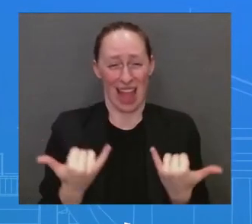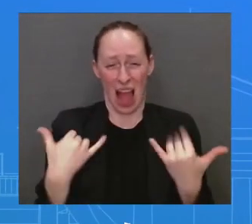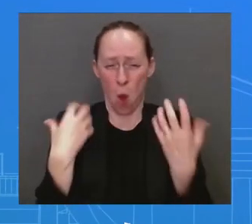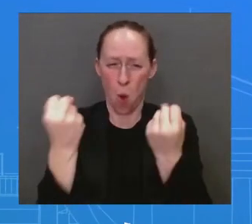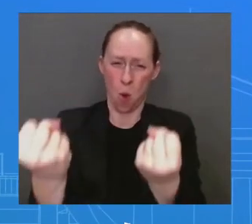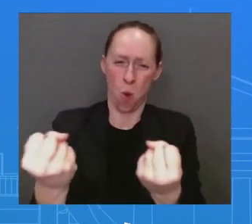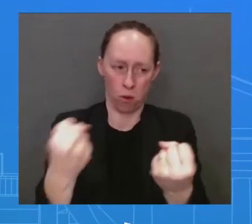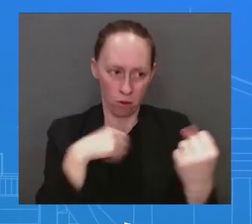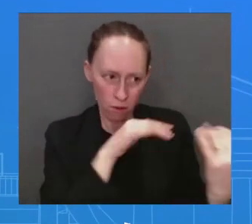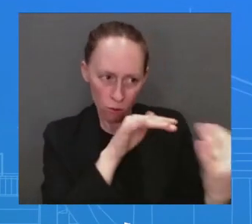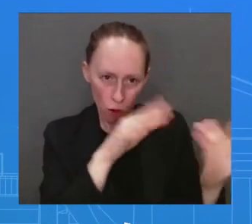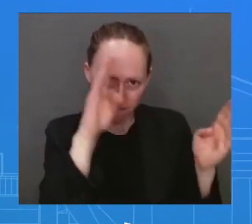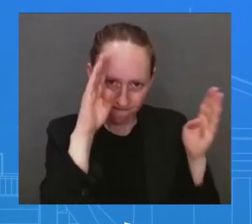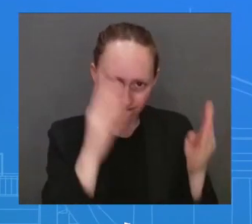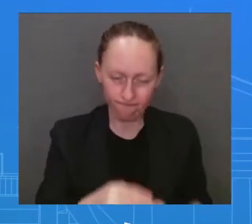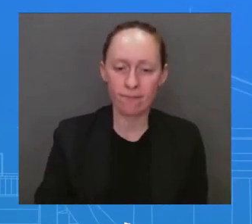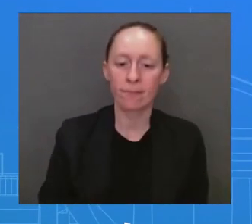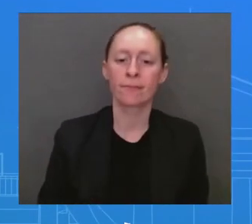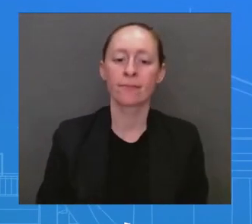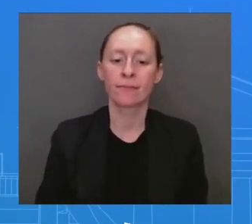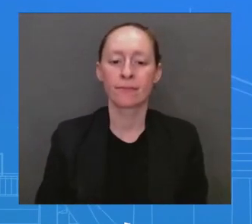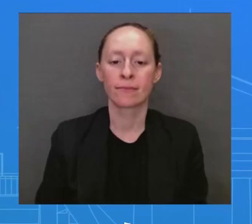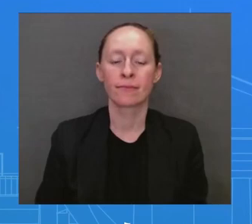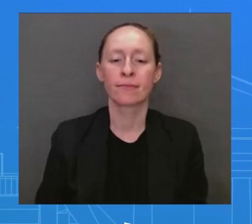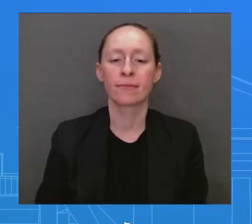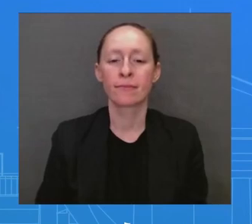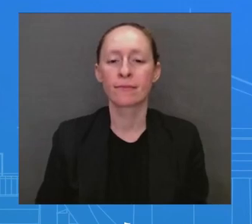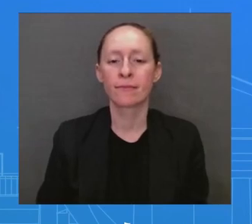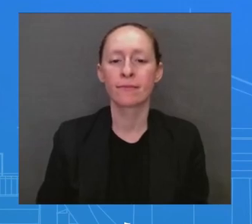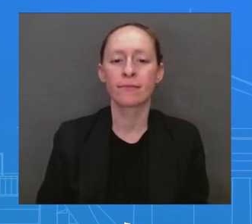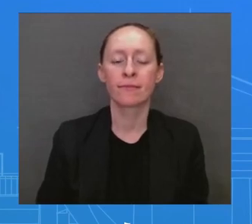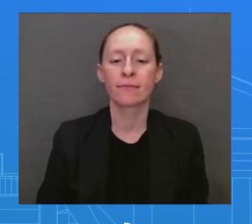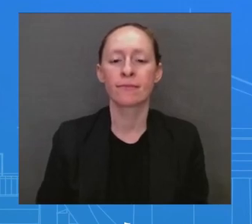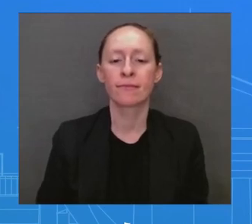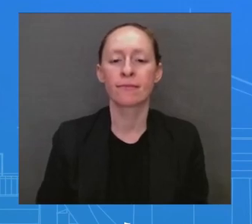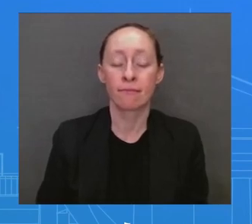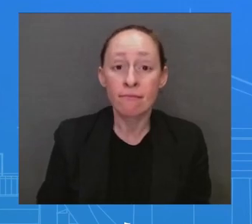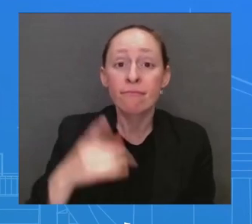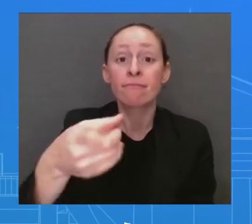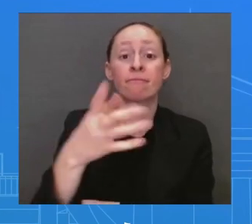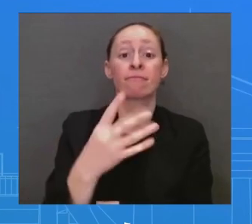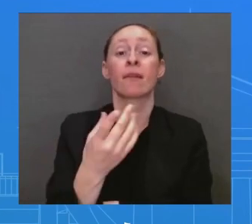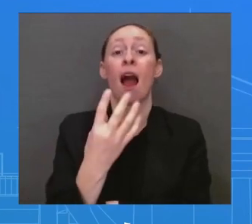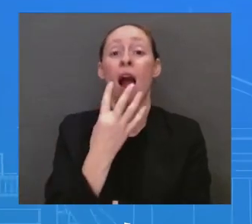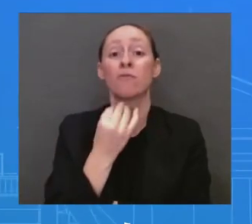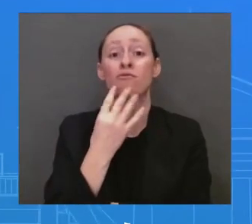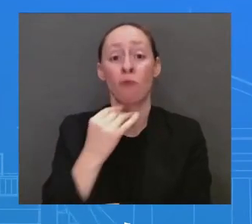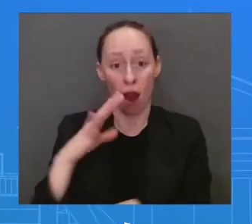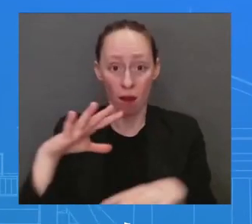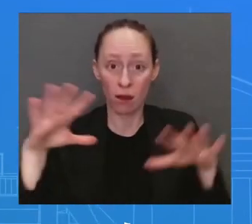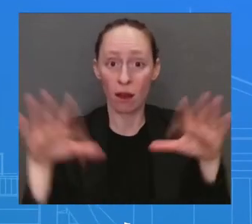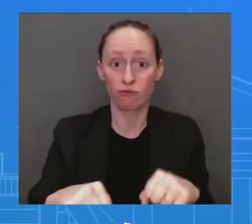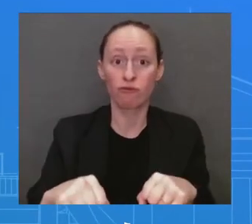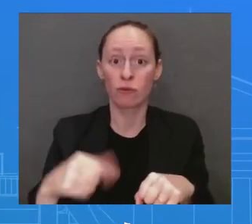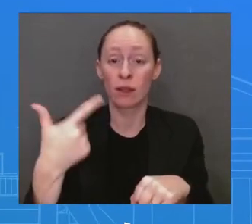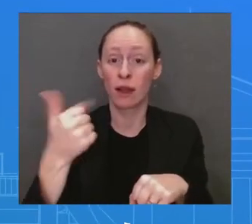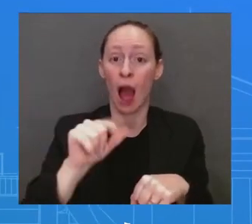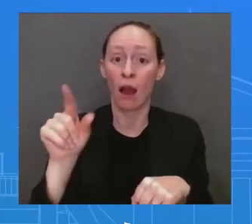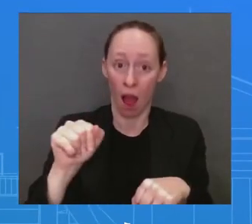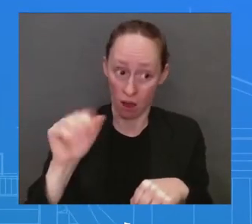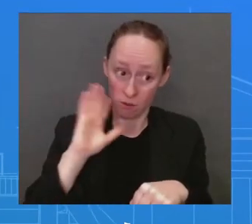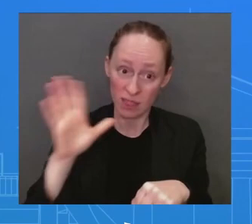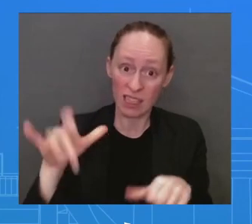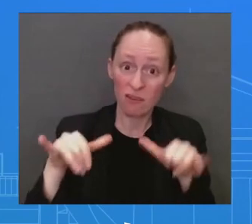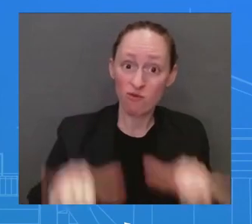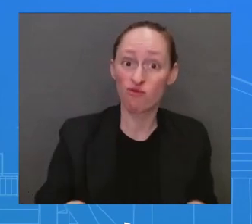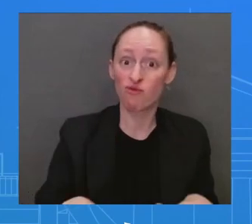legality of a reoccupation of Gaza by Israel and whether that's a temporary thing or a more permanent thing? I don't believe we take a position on that. Okay.